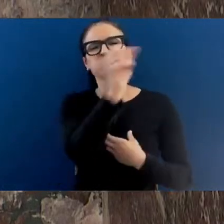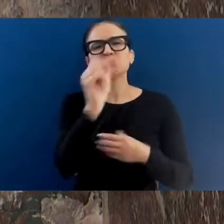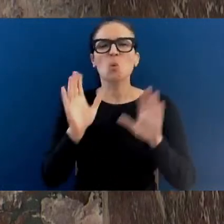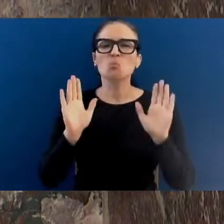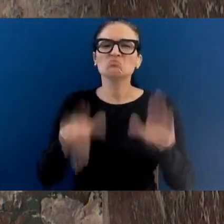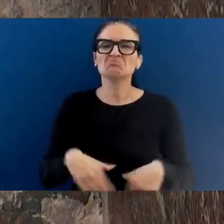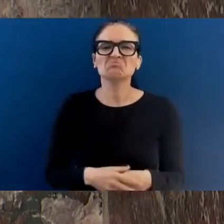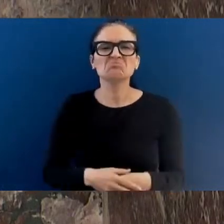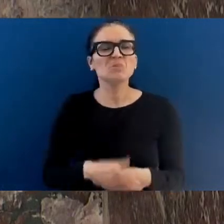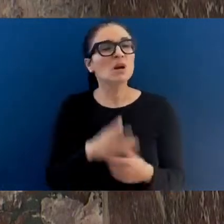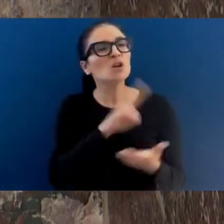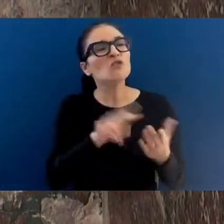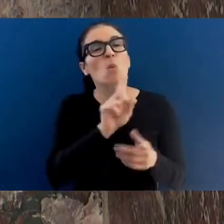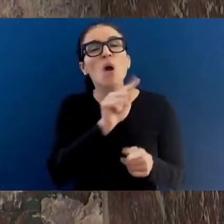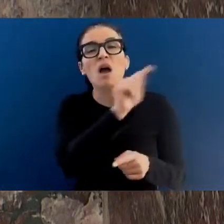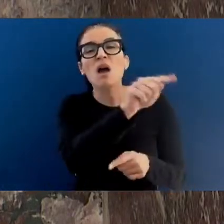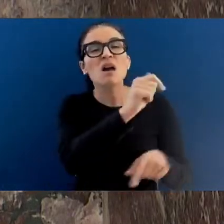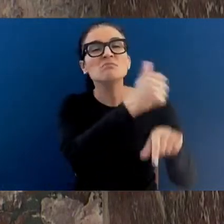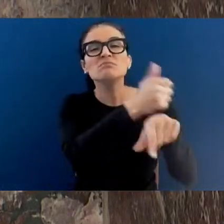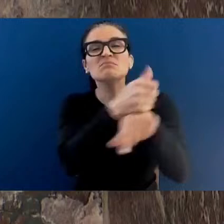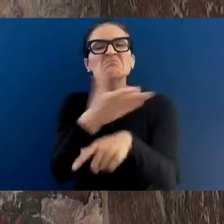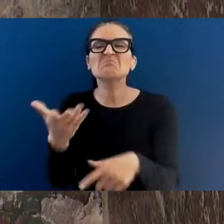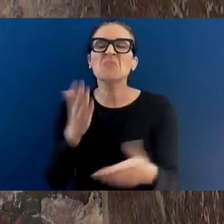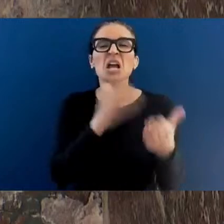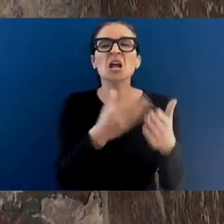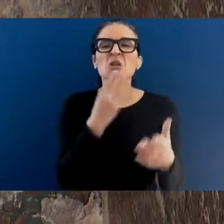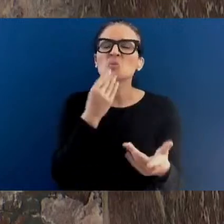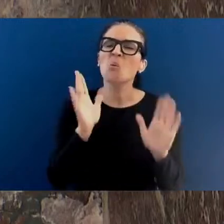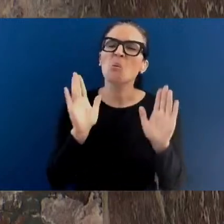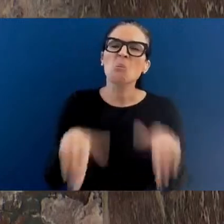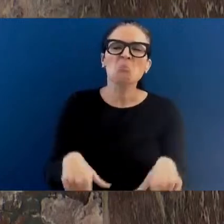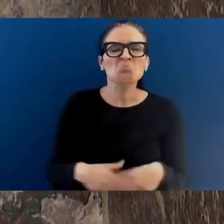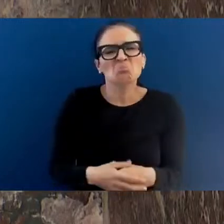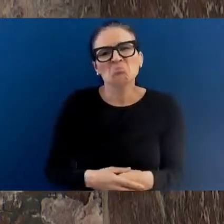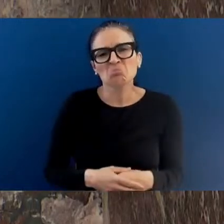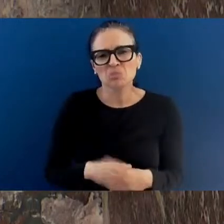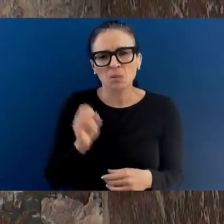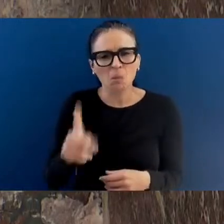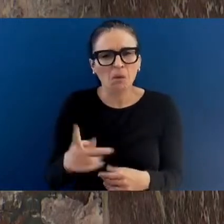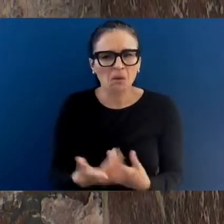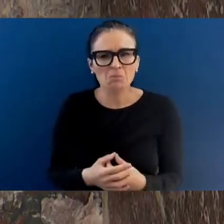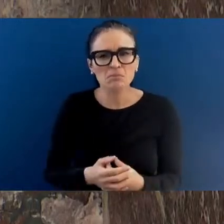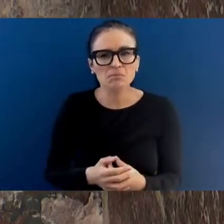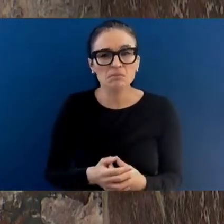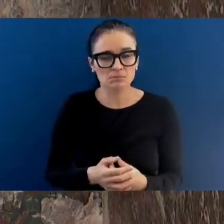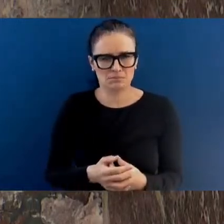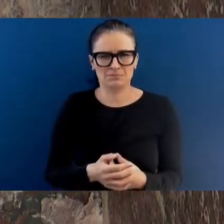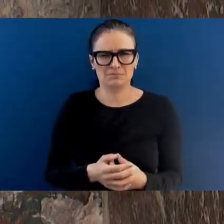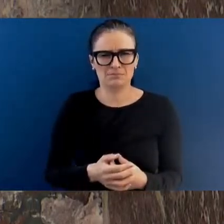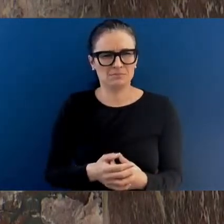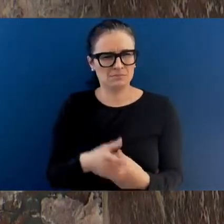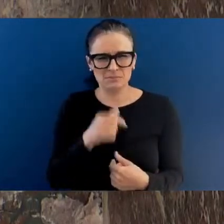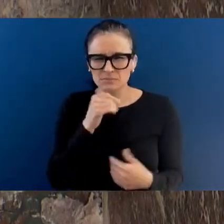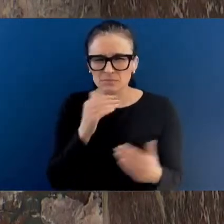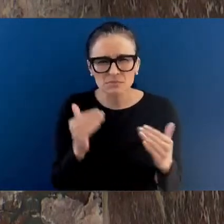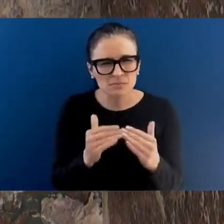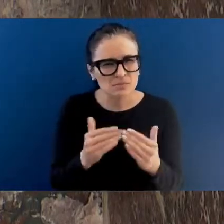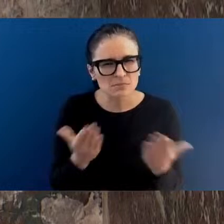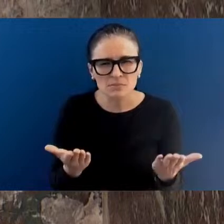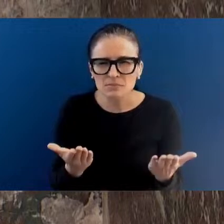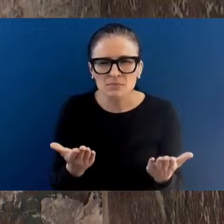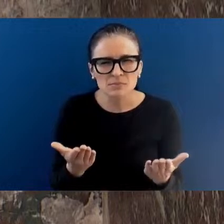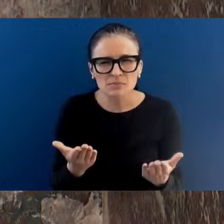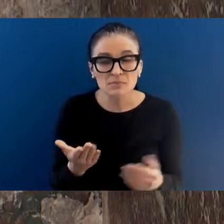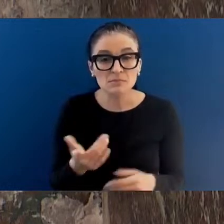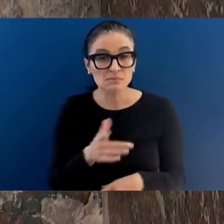consequences. A double standard compared to the treatment of his former NDP colleague, the member for Coquitlam-Millardville, who